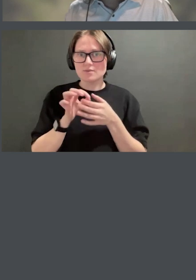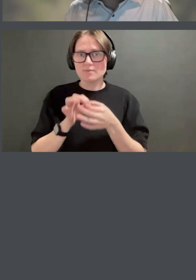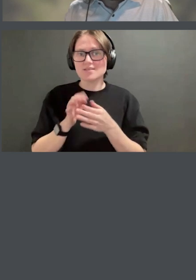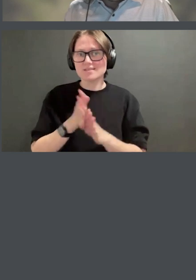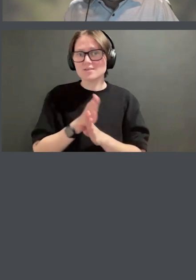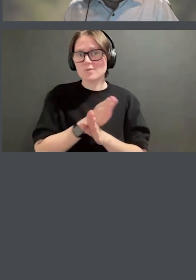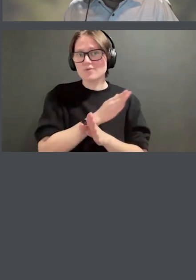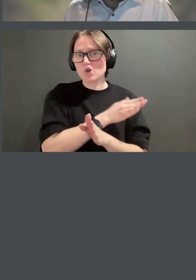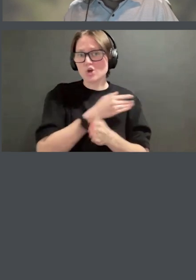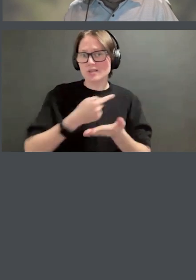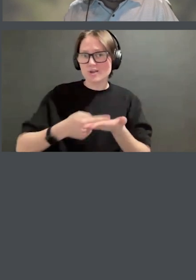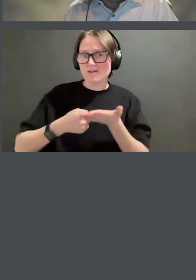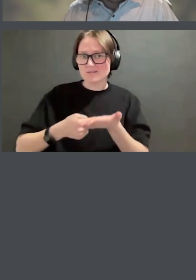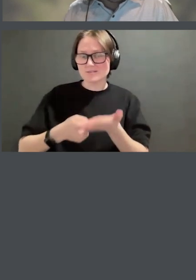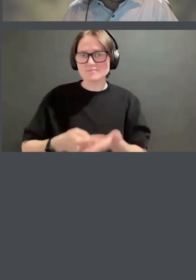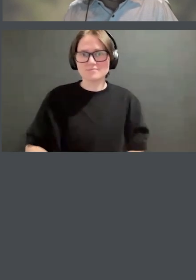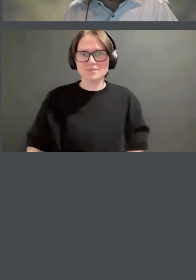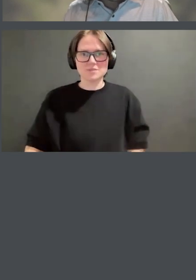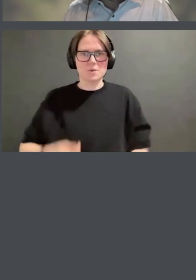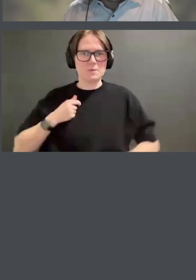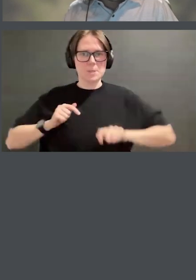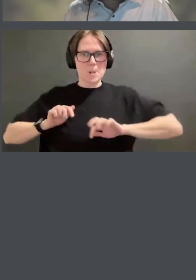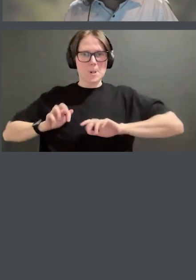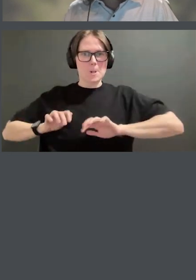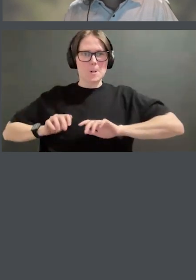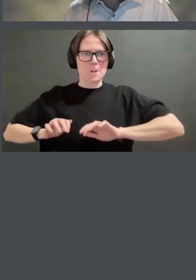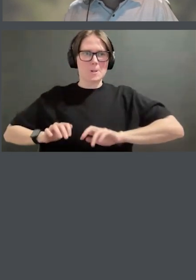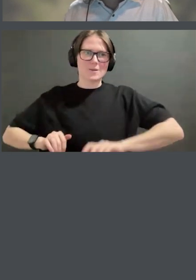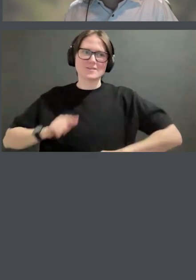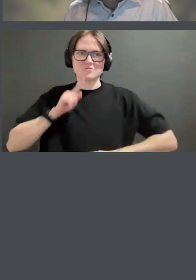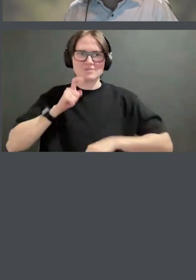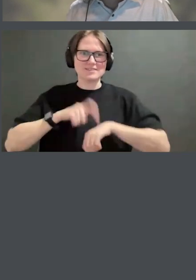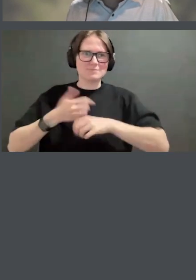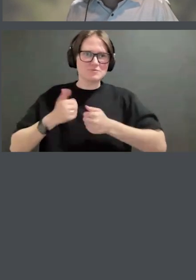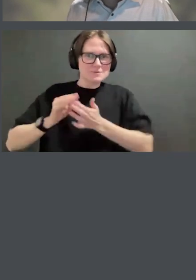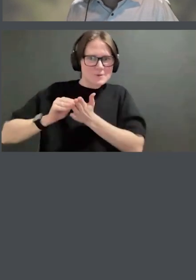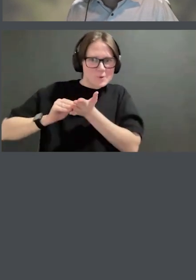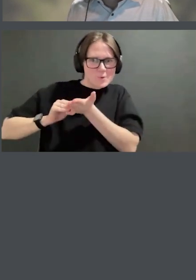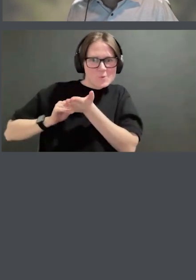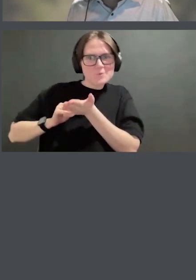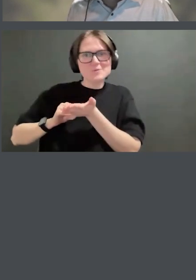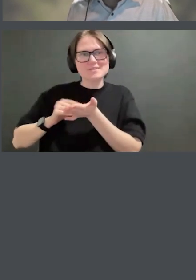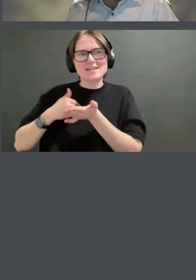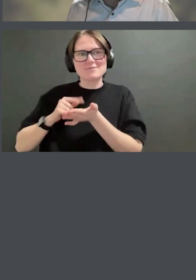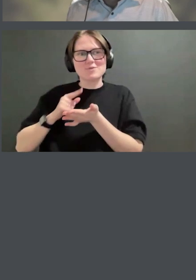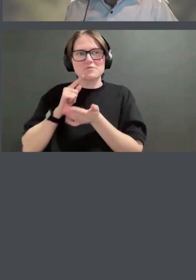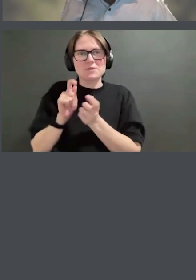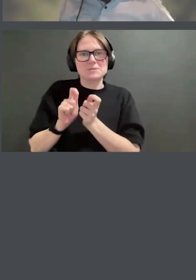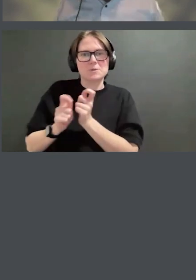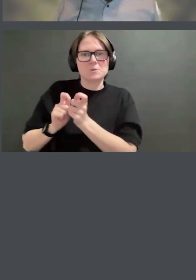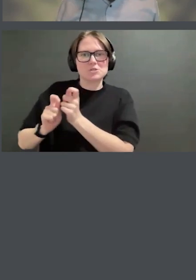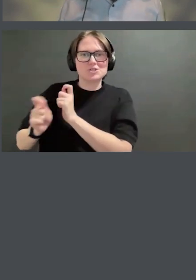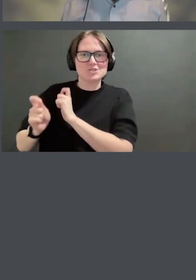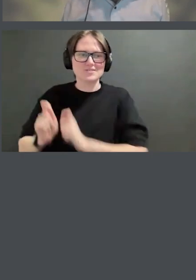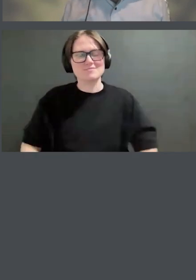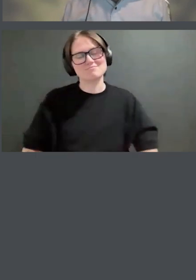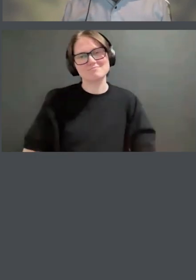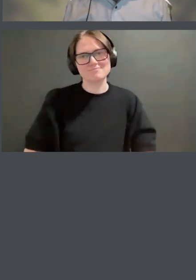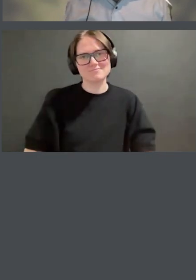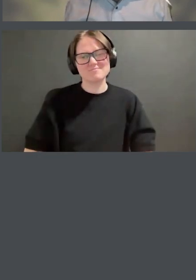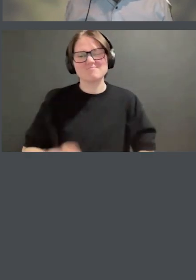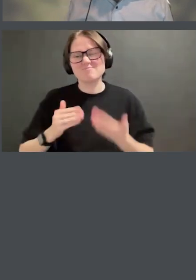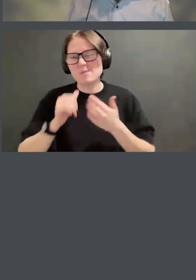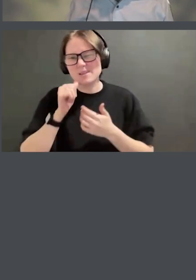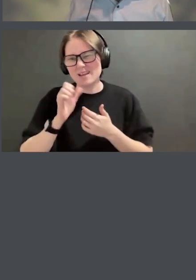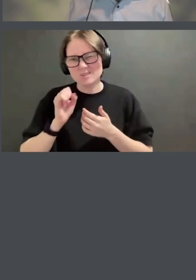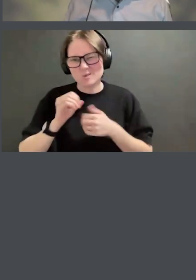talks. So I was like typing furiously in real time to make some notes and make a couple really subtle changes. Well, maybe not so